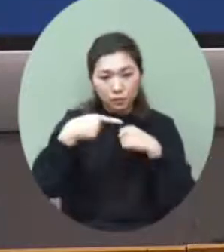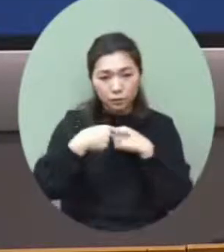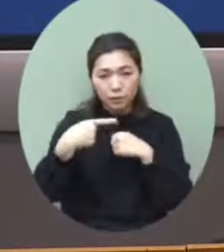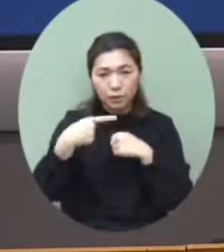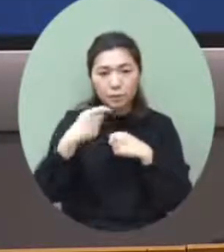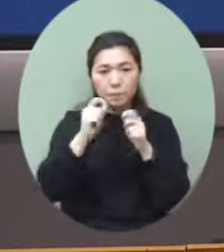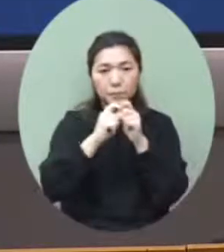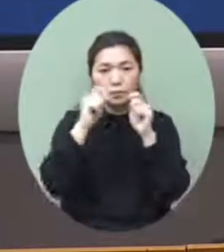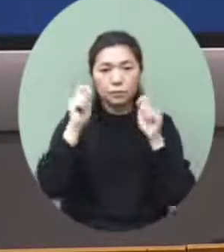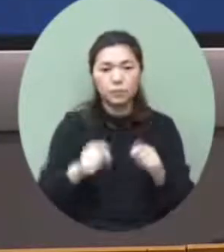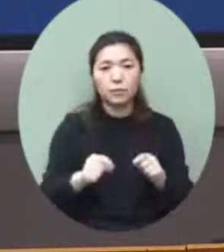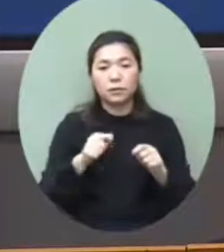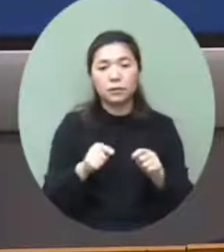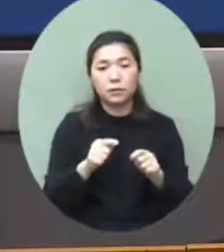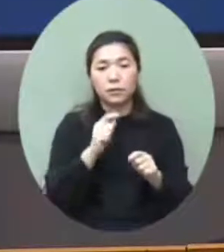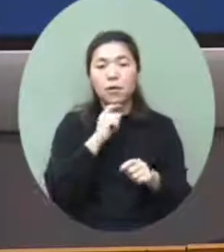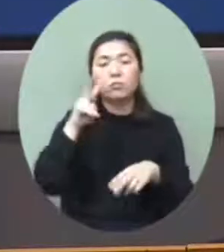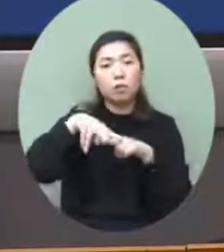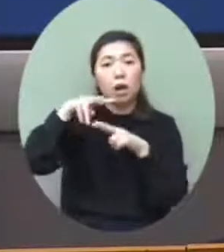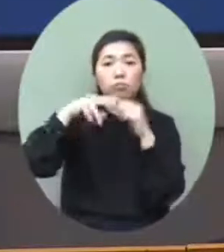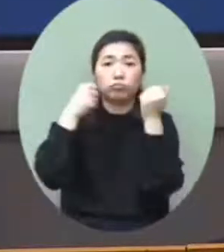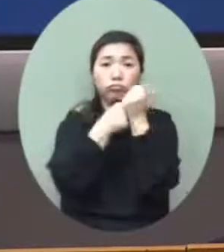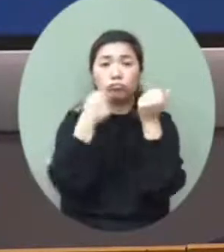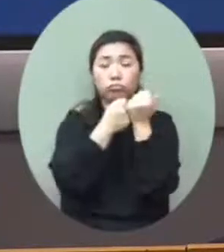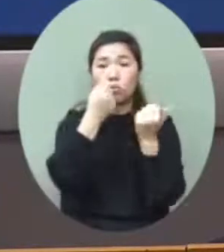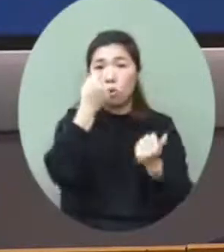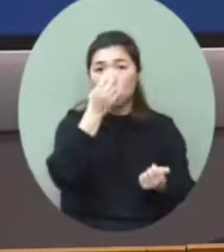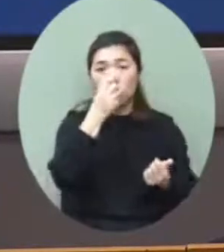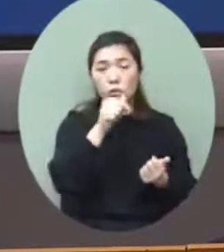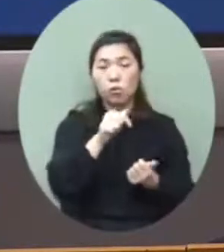offer a more professional judgment.